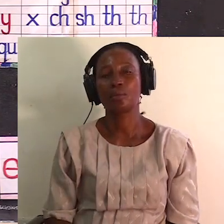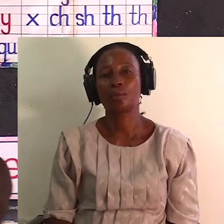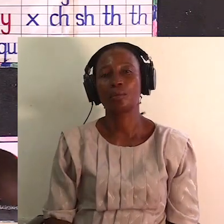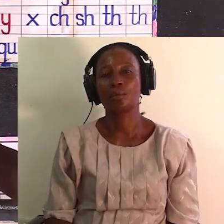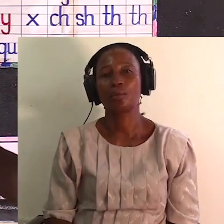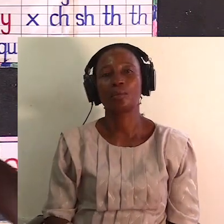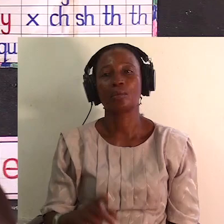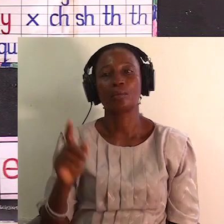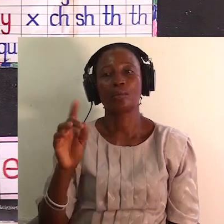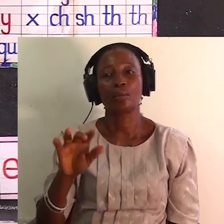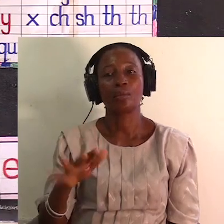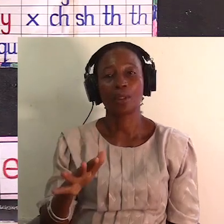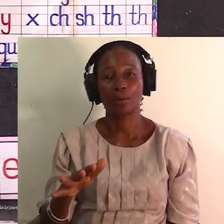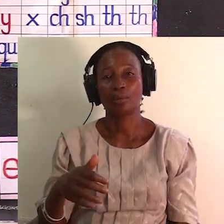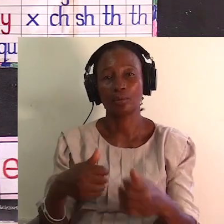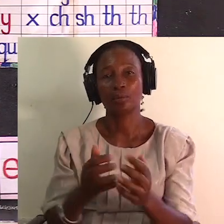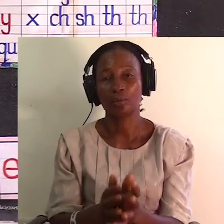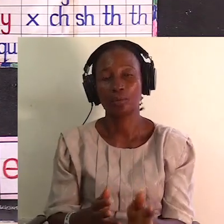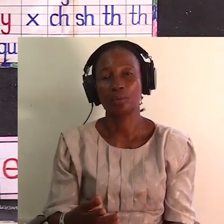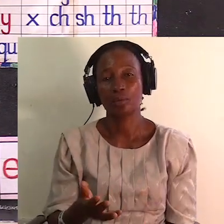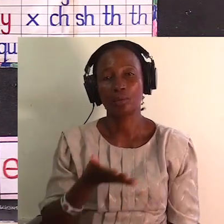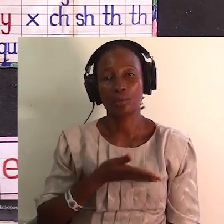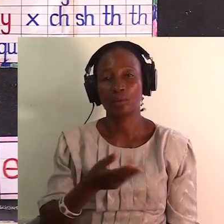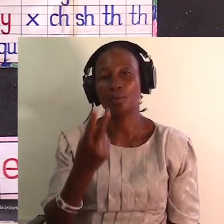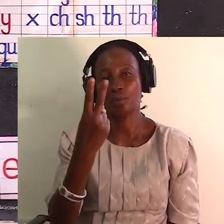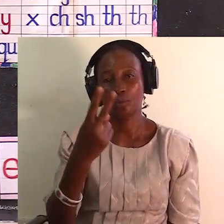If you are 2 in number,